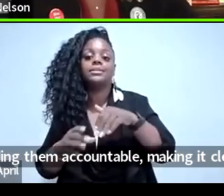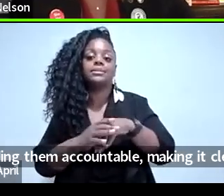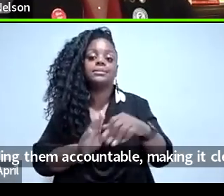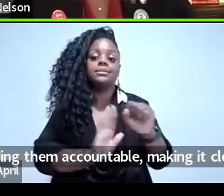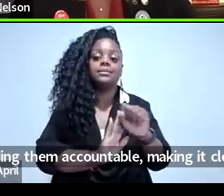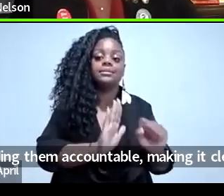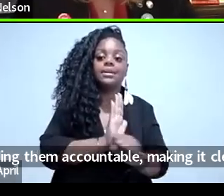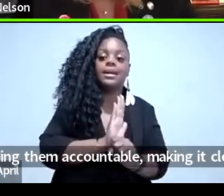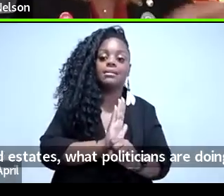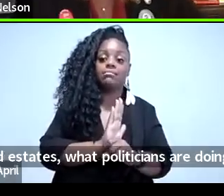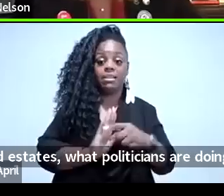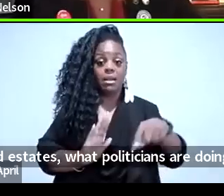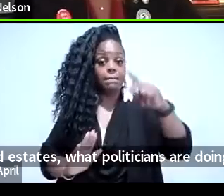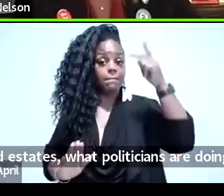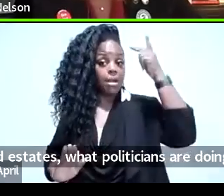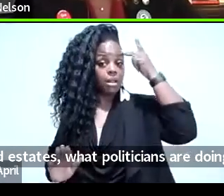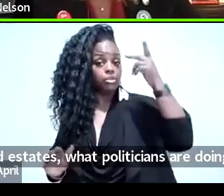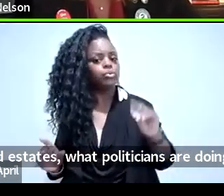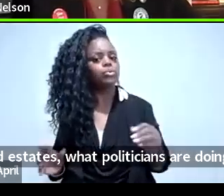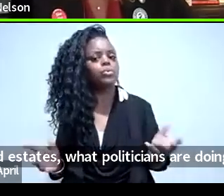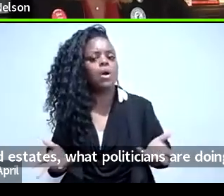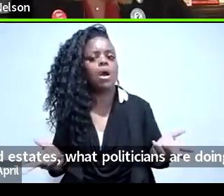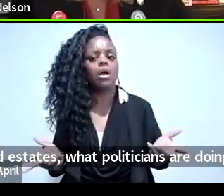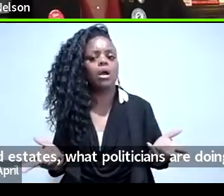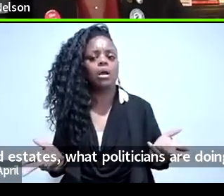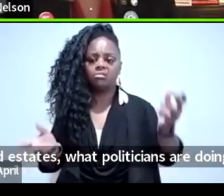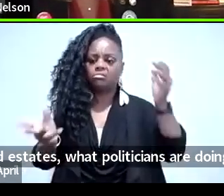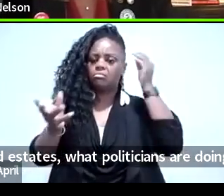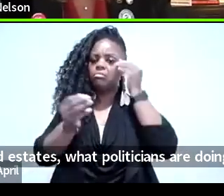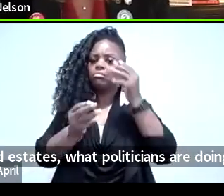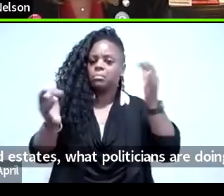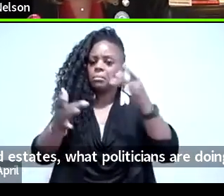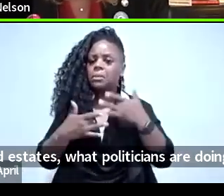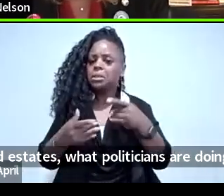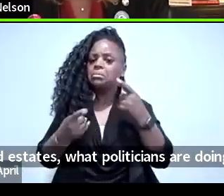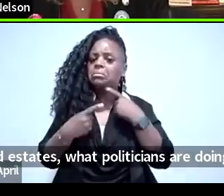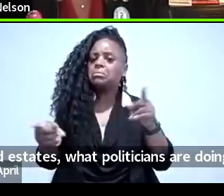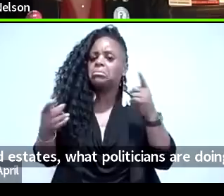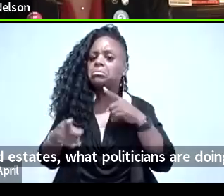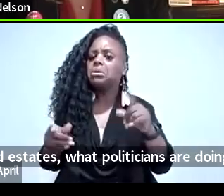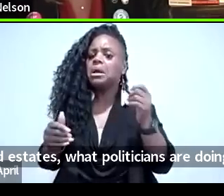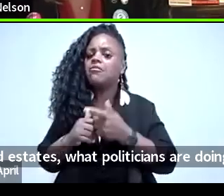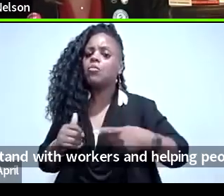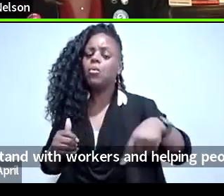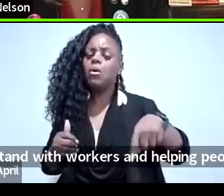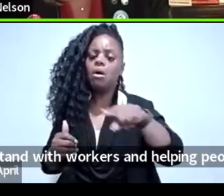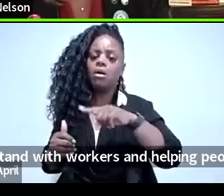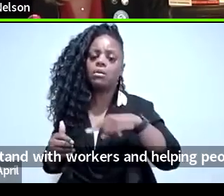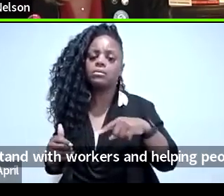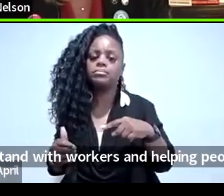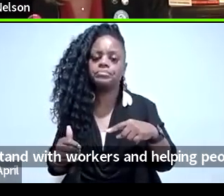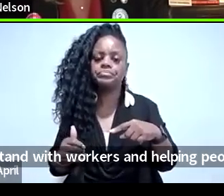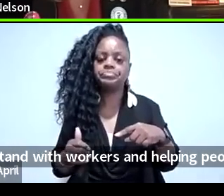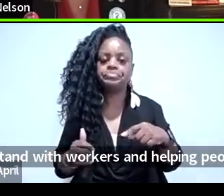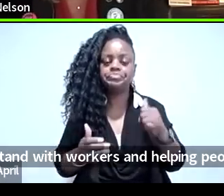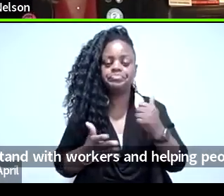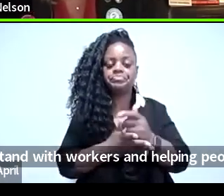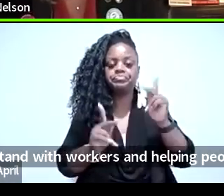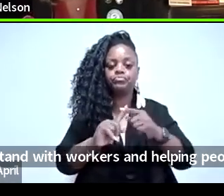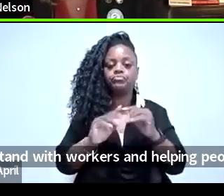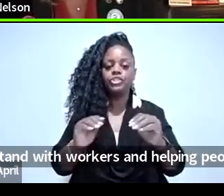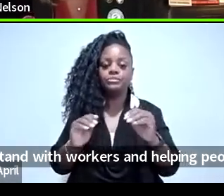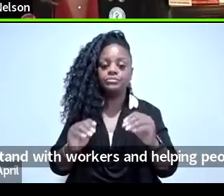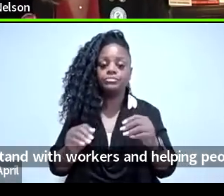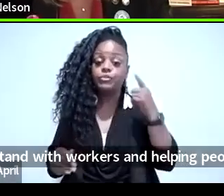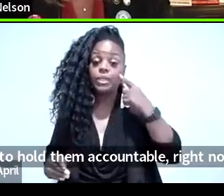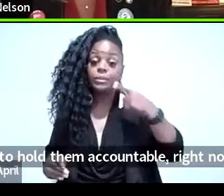and helping people to educate people there, to hold them accountable. Because right now, the only people who have a say are the people with